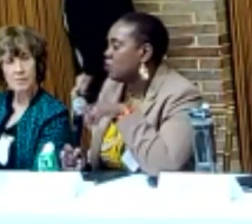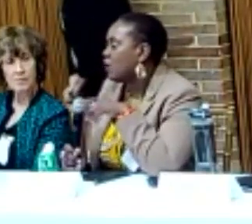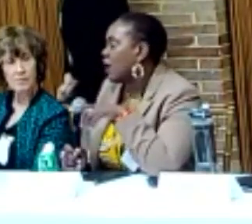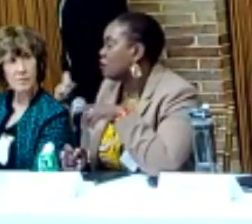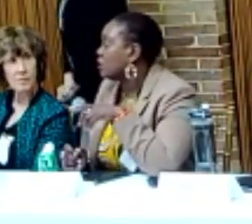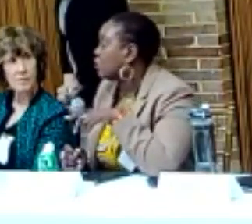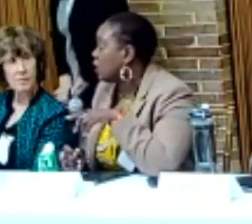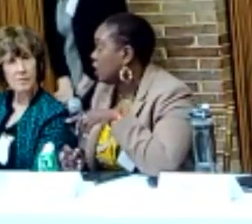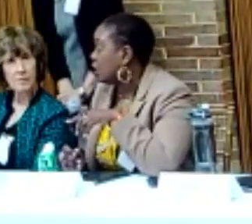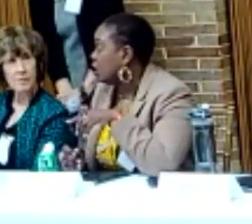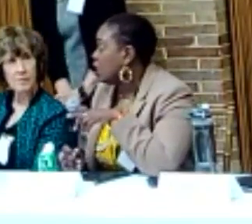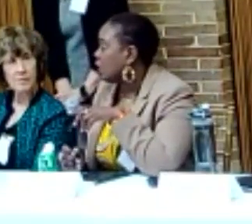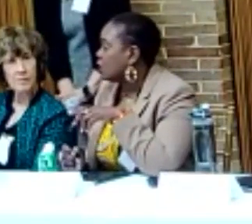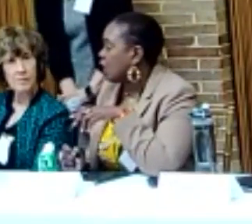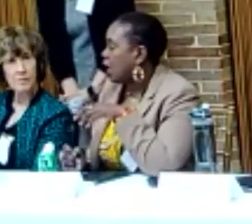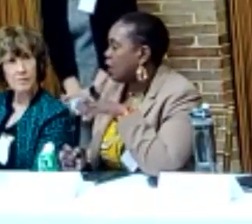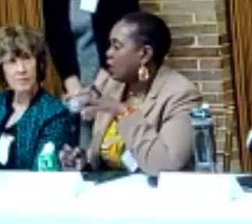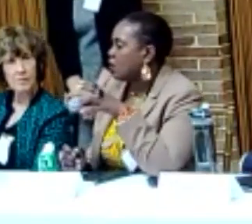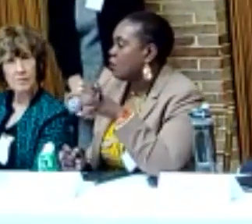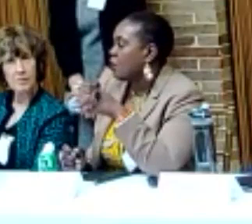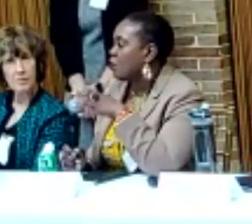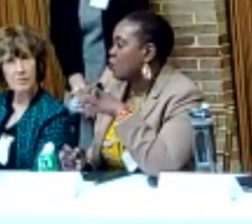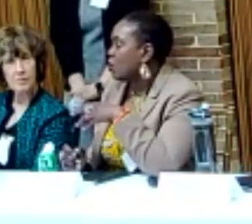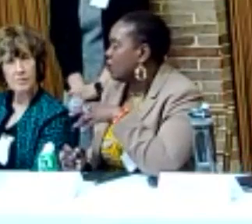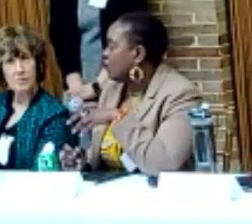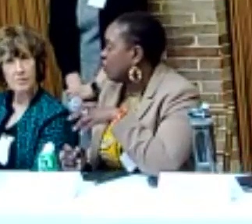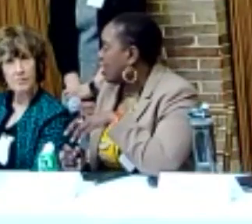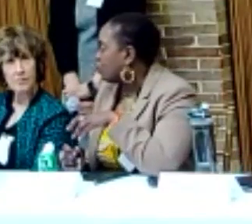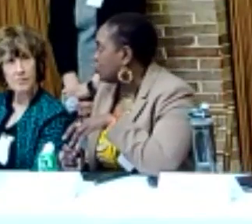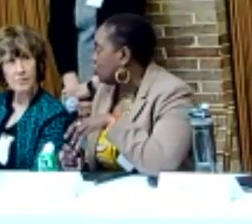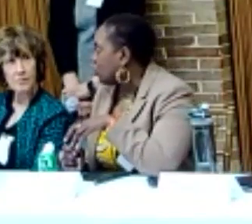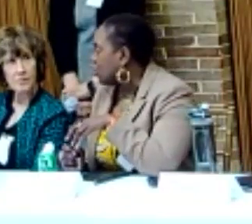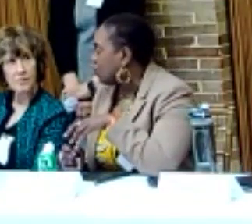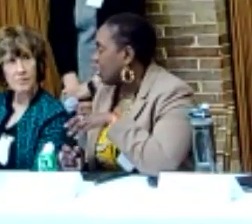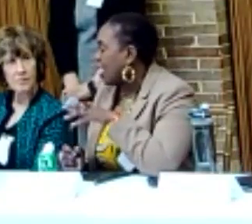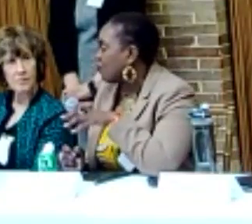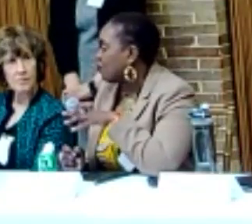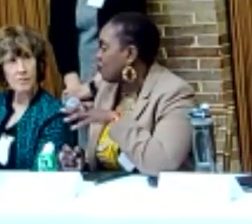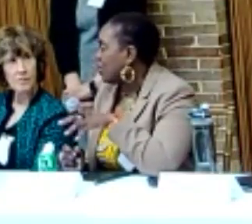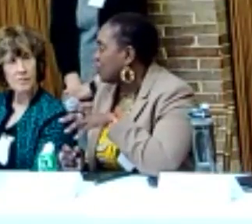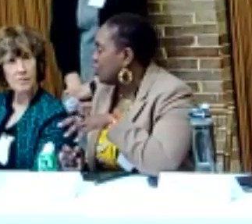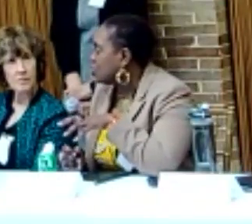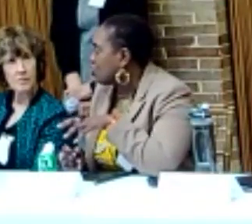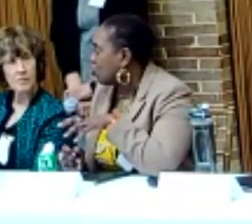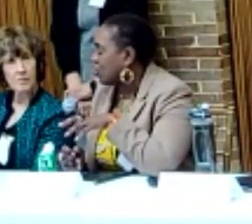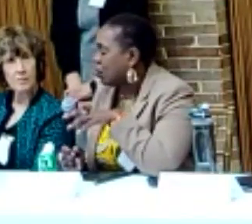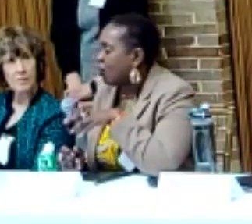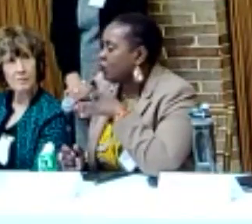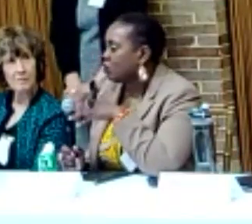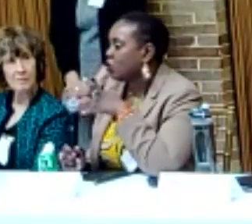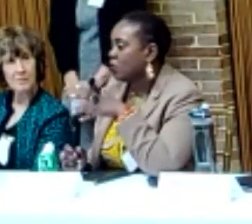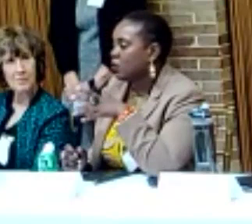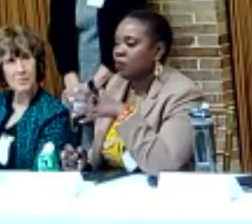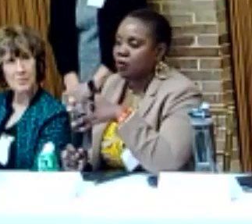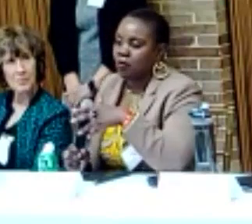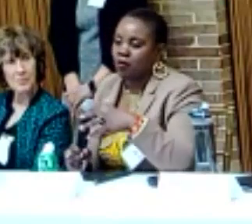we do fair housing training is that the people who come to fair housing training if they haven't been mandated to go there are